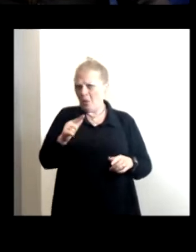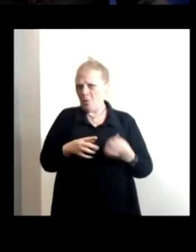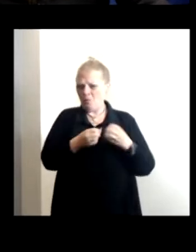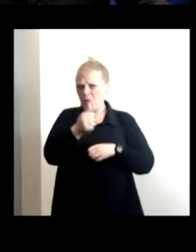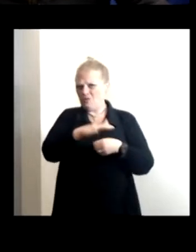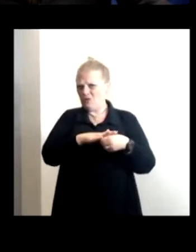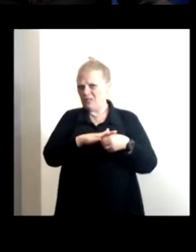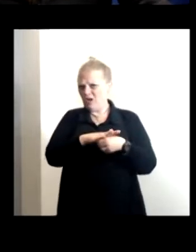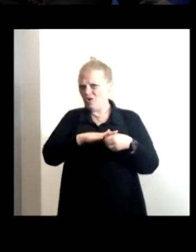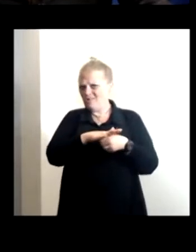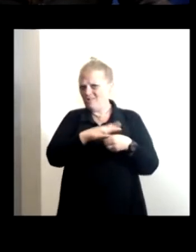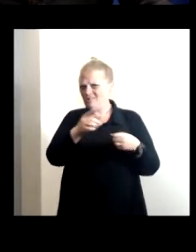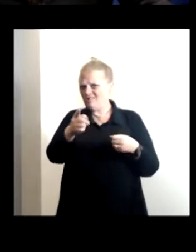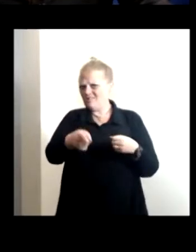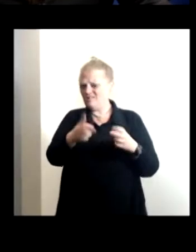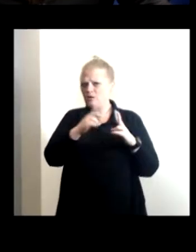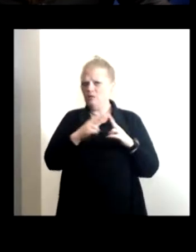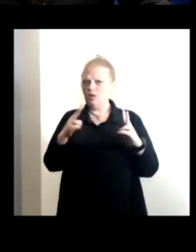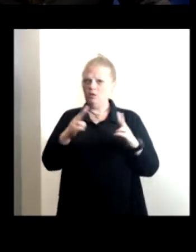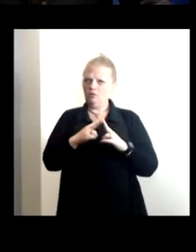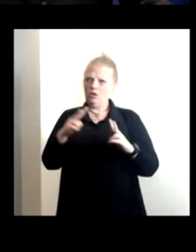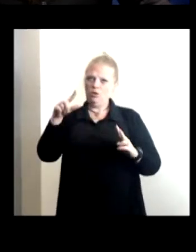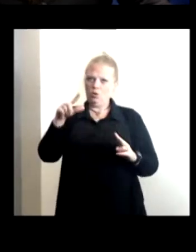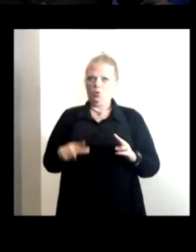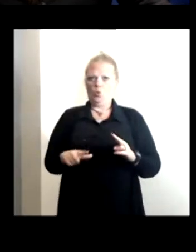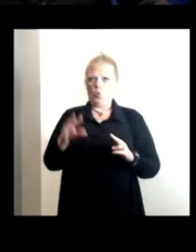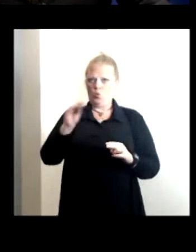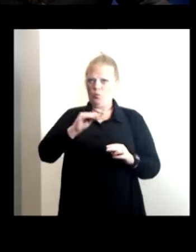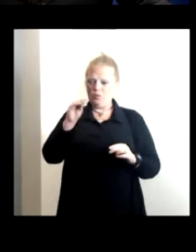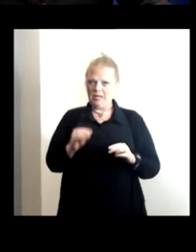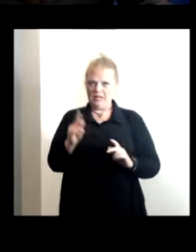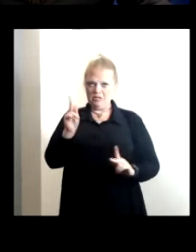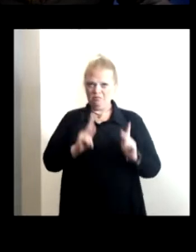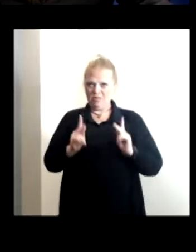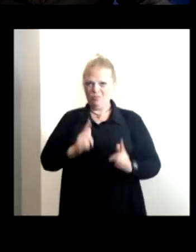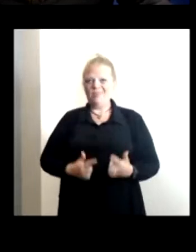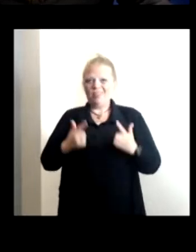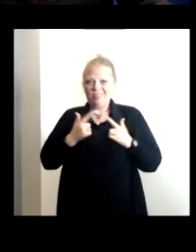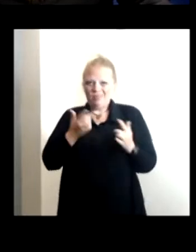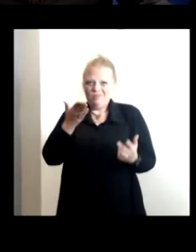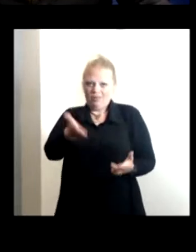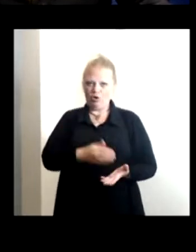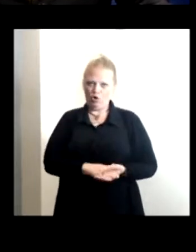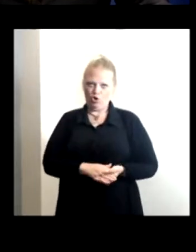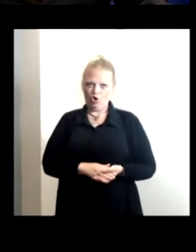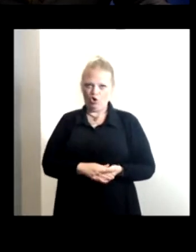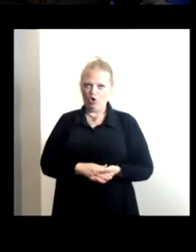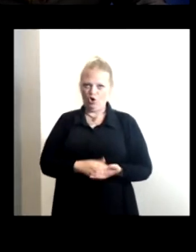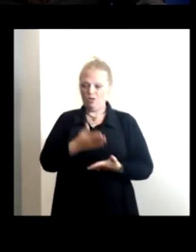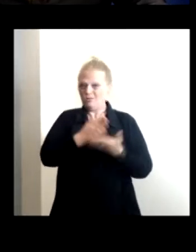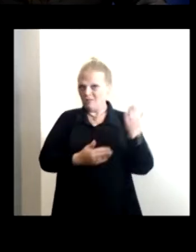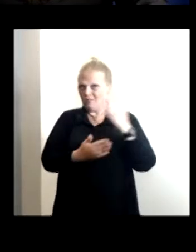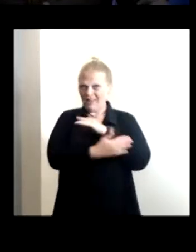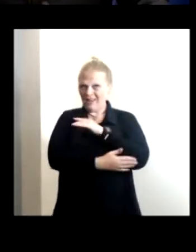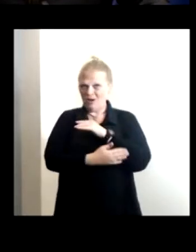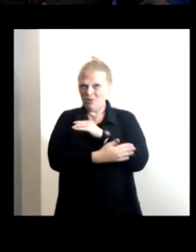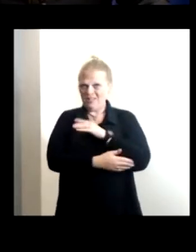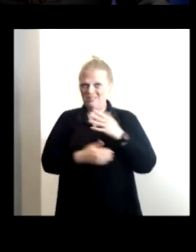of those areas is there is a very, very low percentage of people that live in those counties. Some of these counties